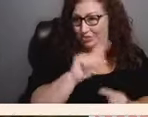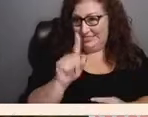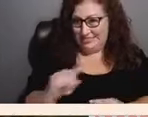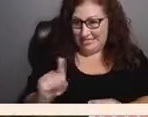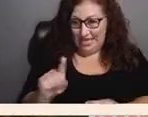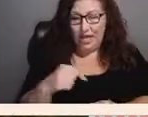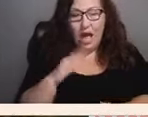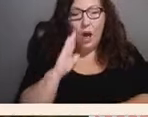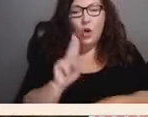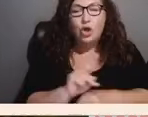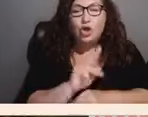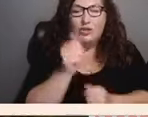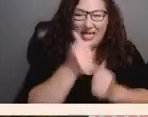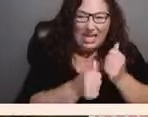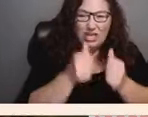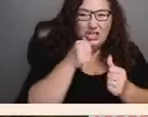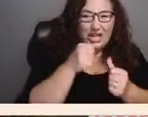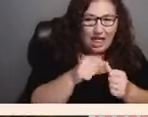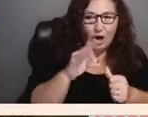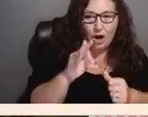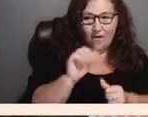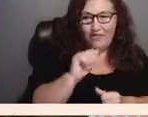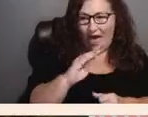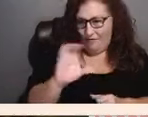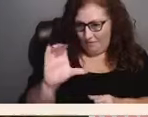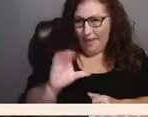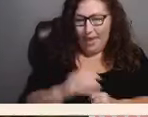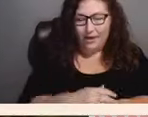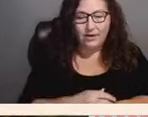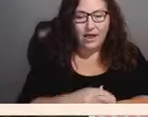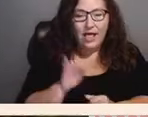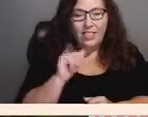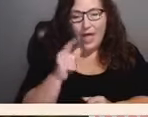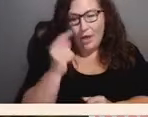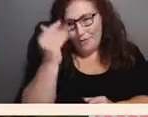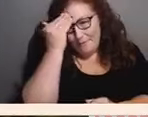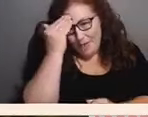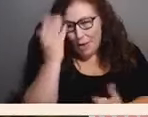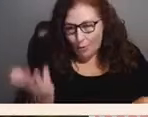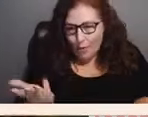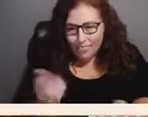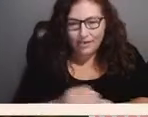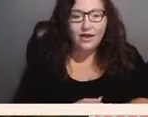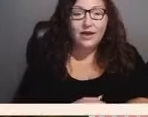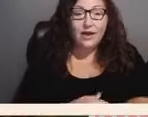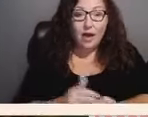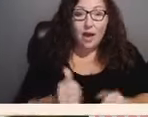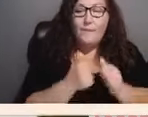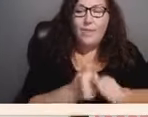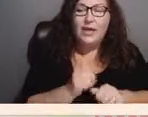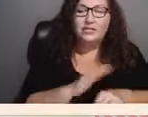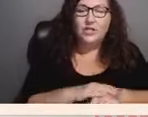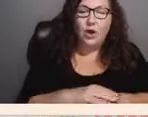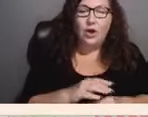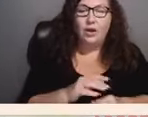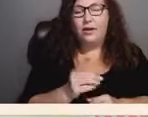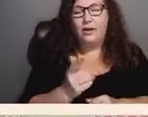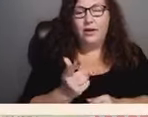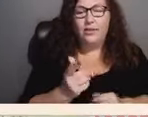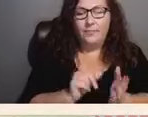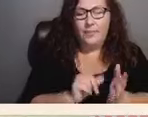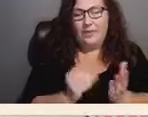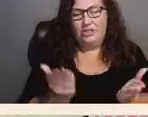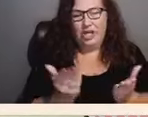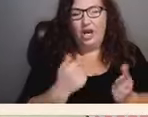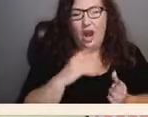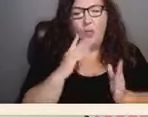letter of the alphabet that you're familiar with, based on the publication here. I just show it up to the camera